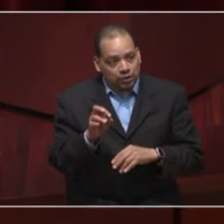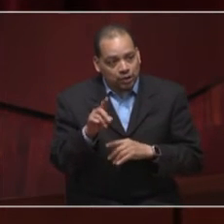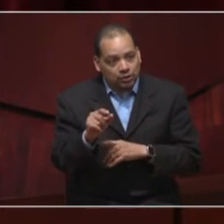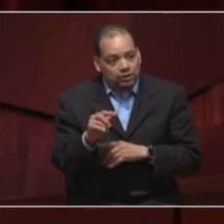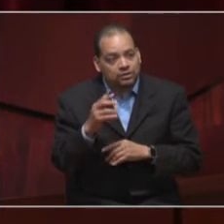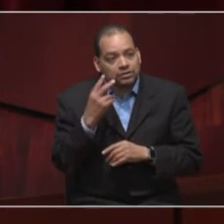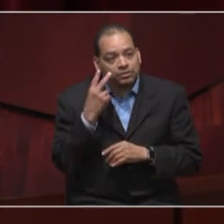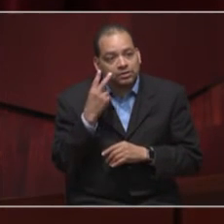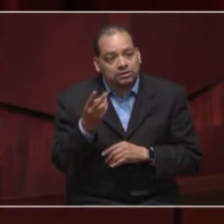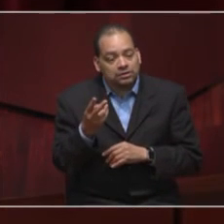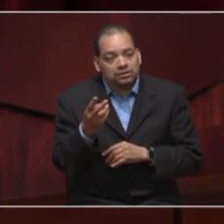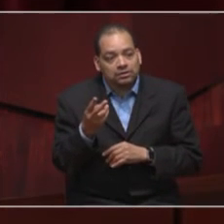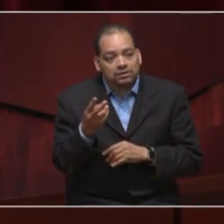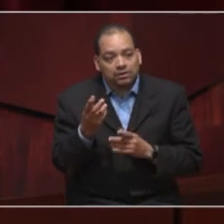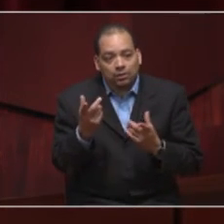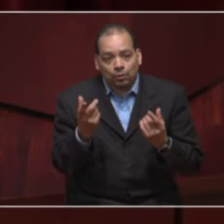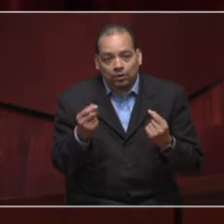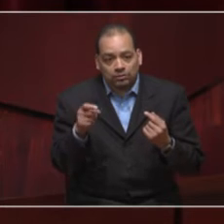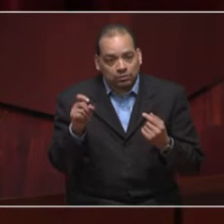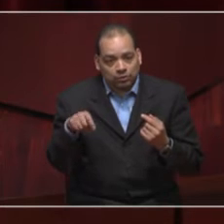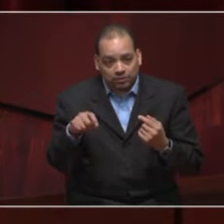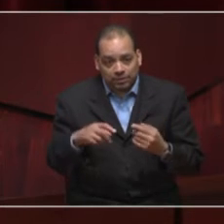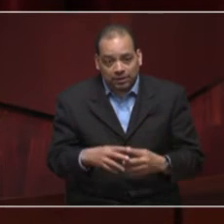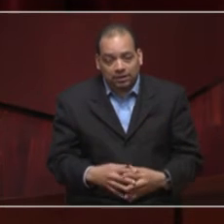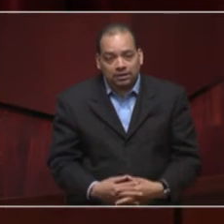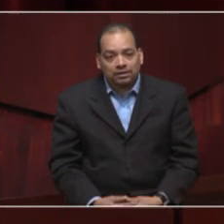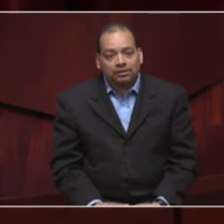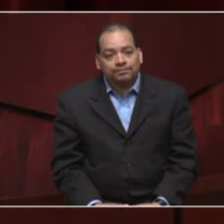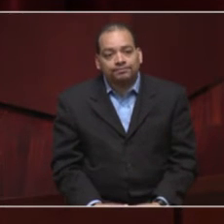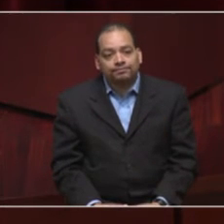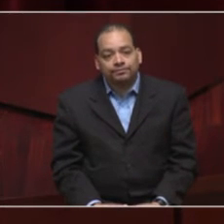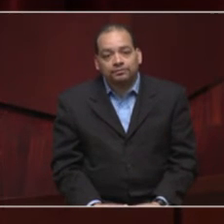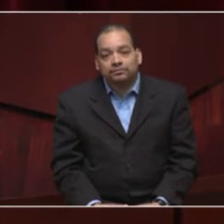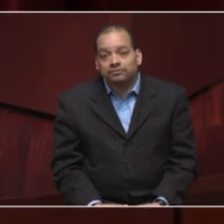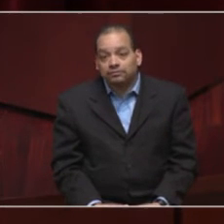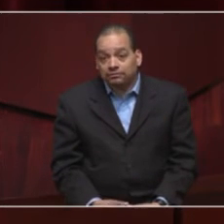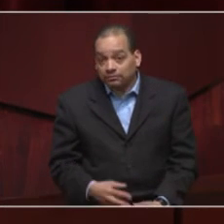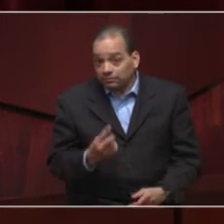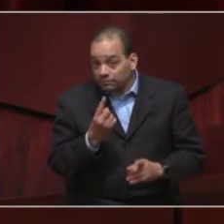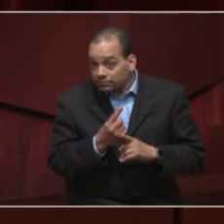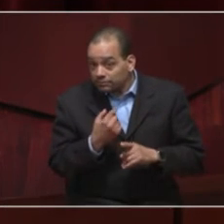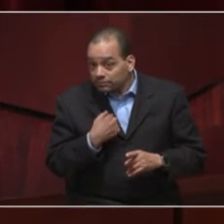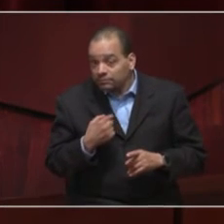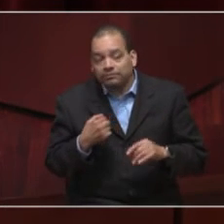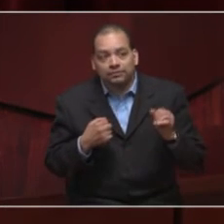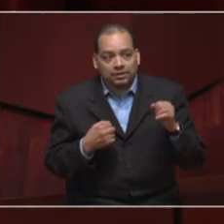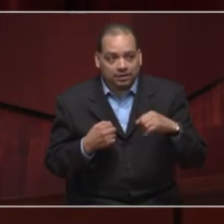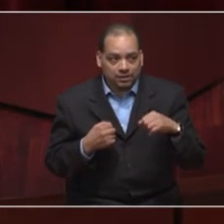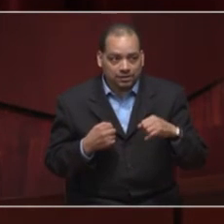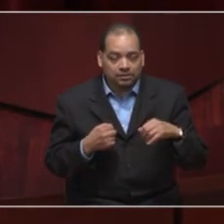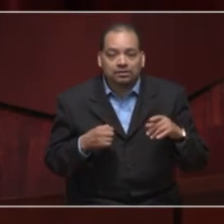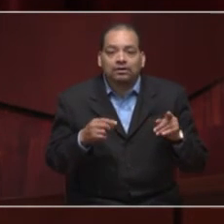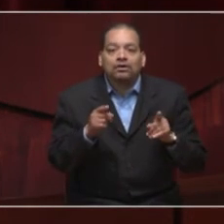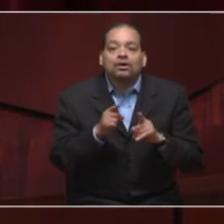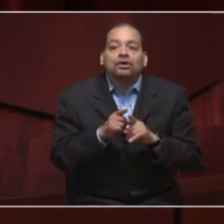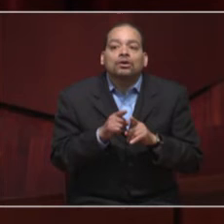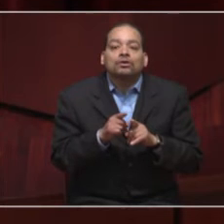really what they're supposed to be? Am I right about that? You are correct about that. It's